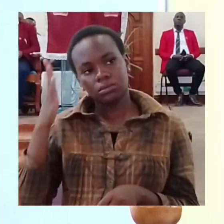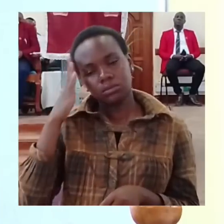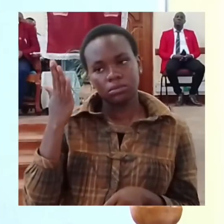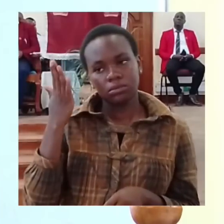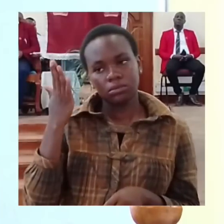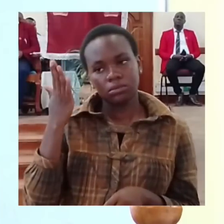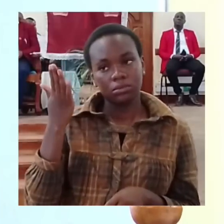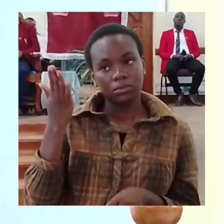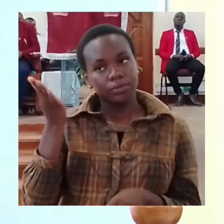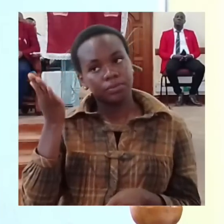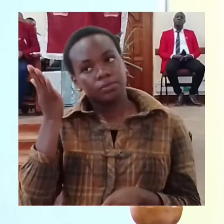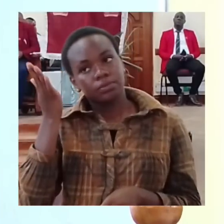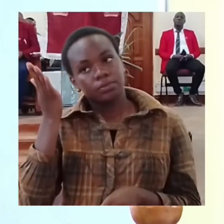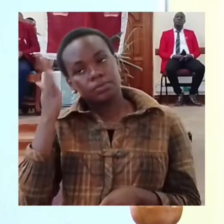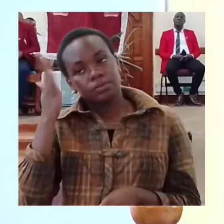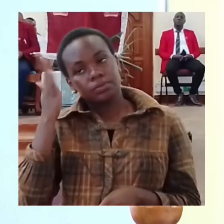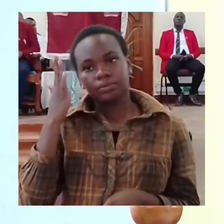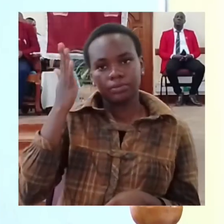na